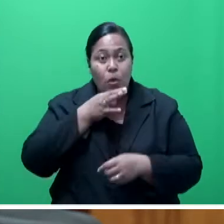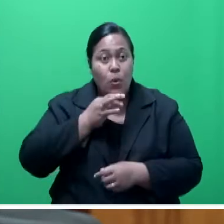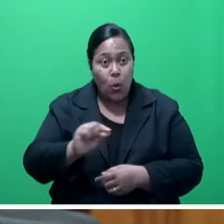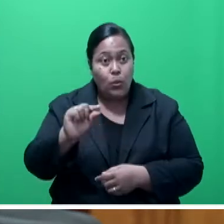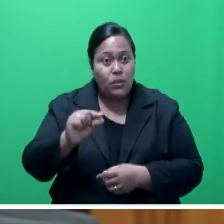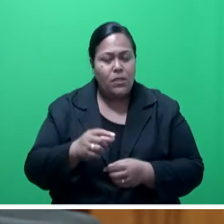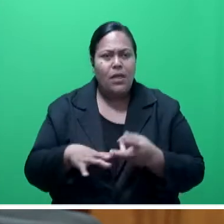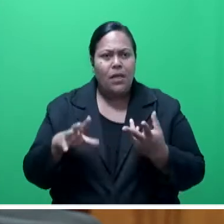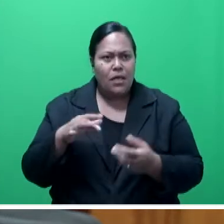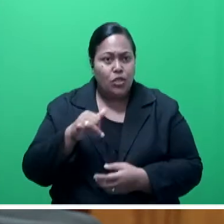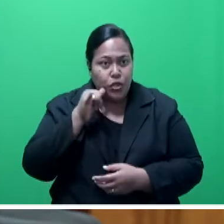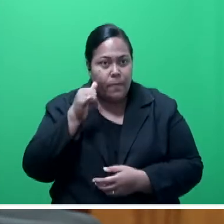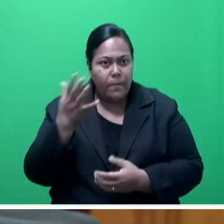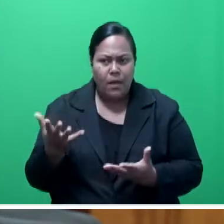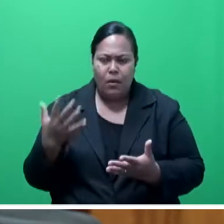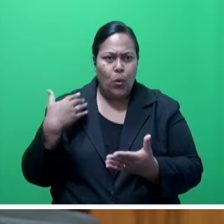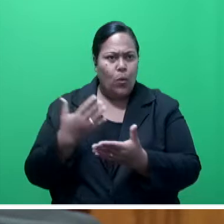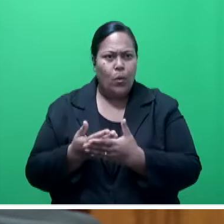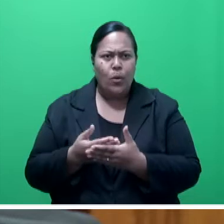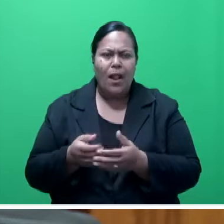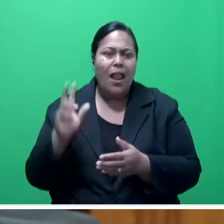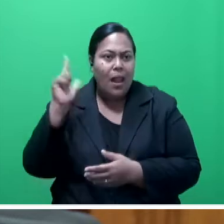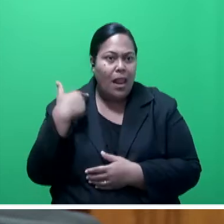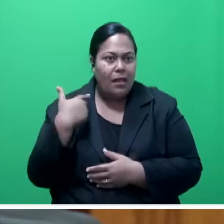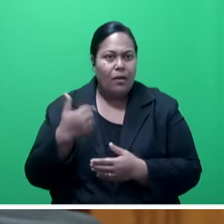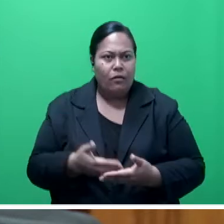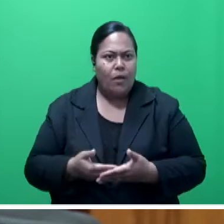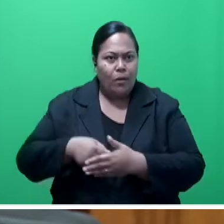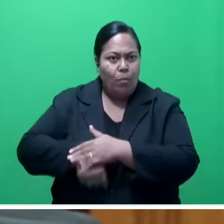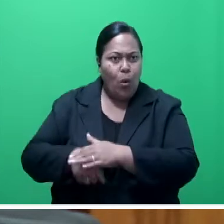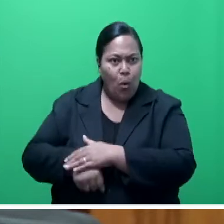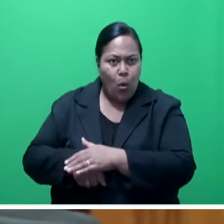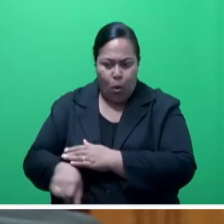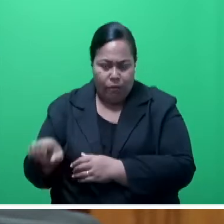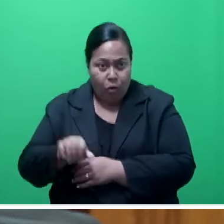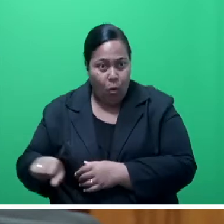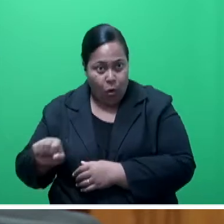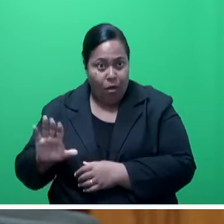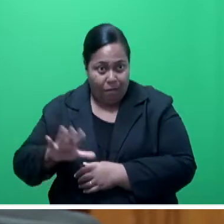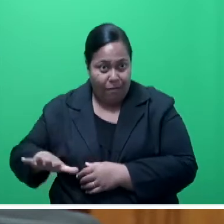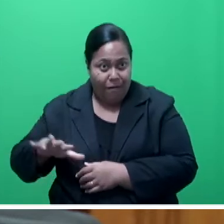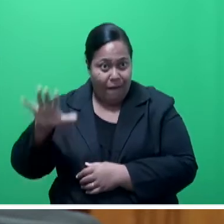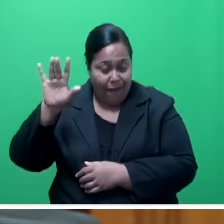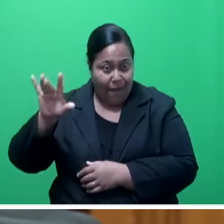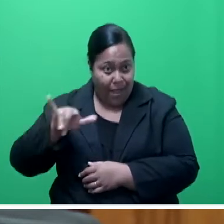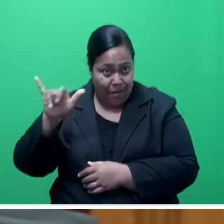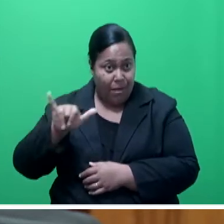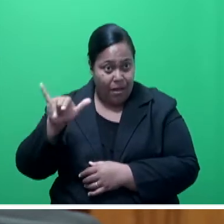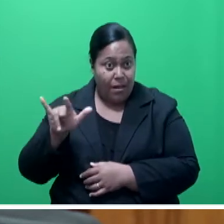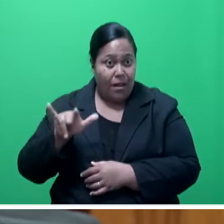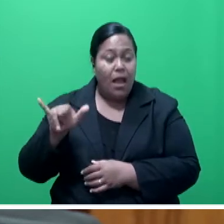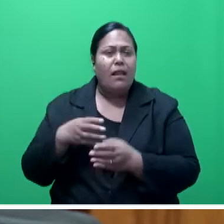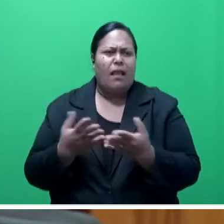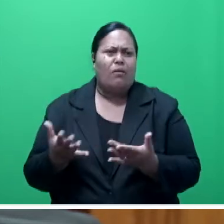years, due to inbreeding, we have lost the original genetic traits of the breeds that we have. There are very few